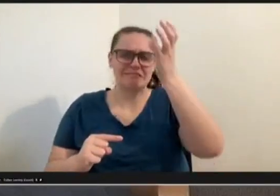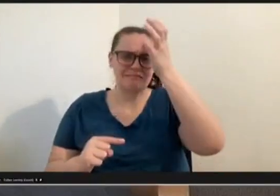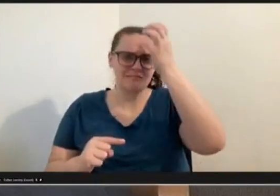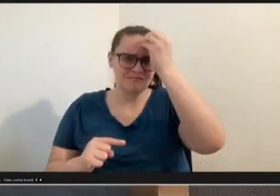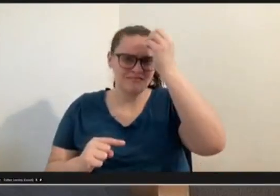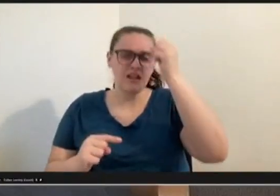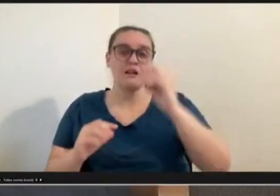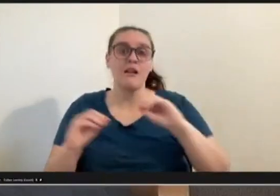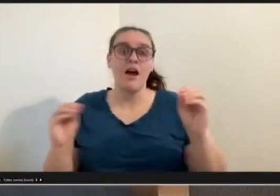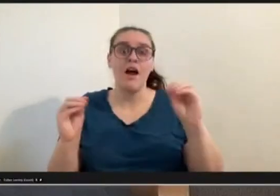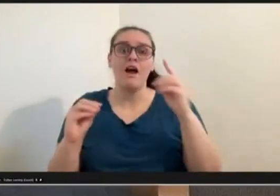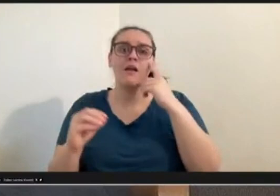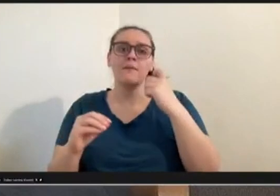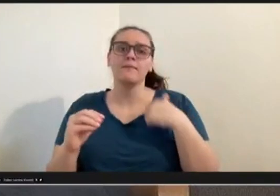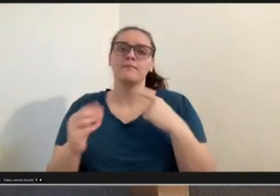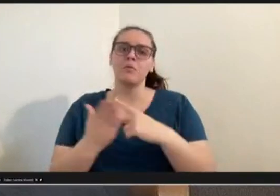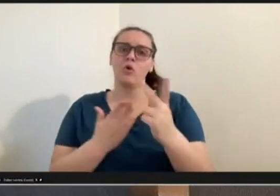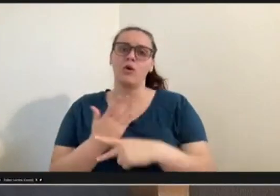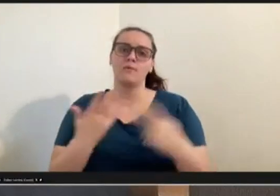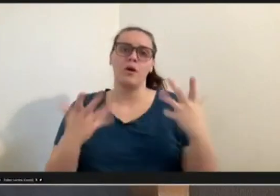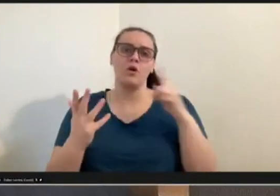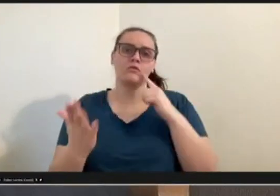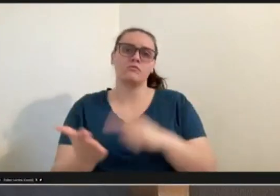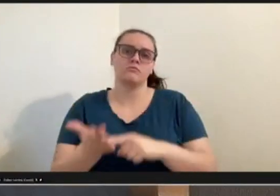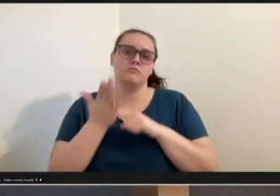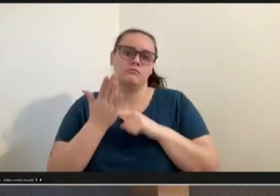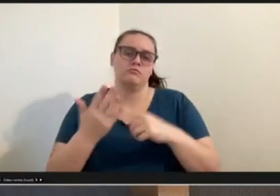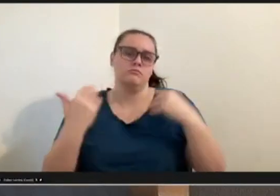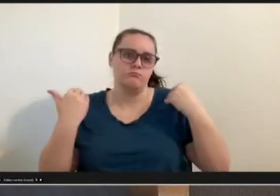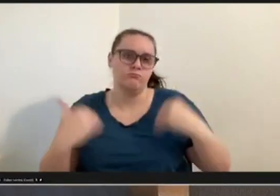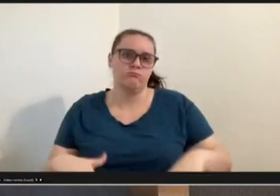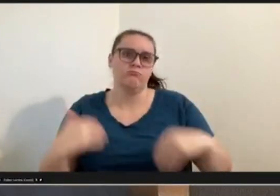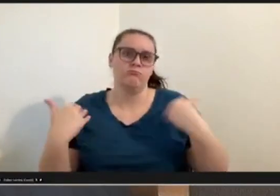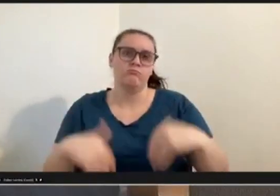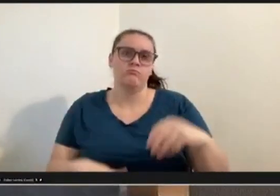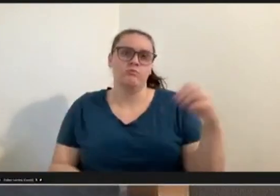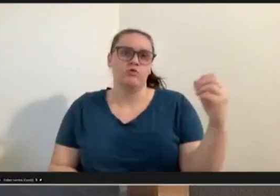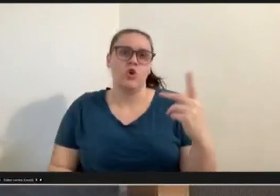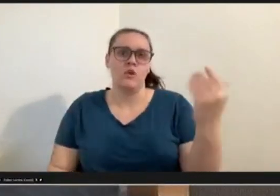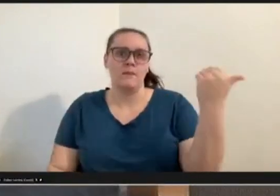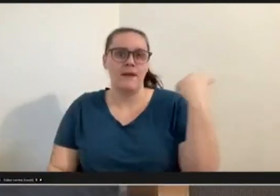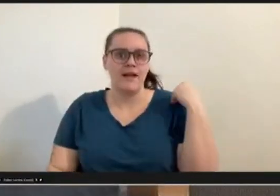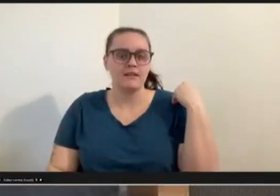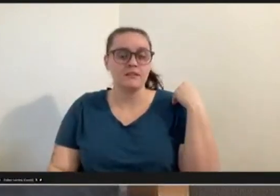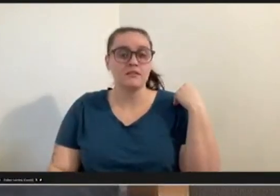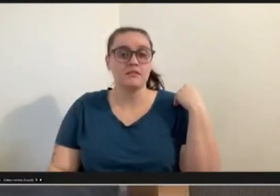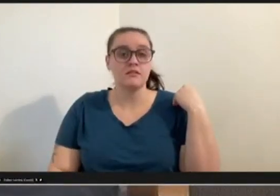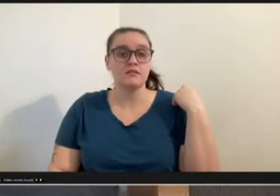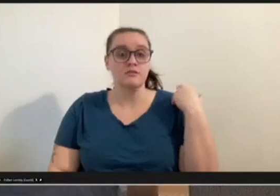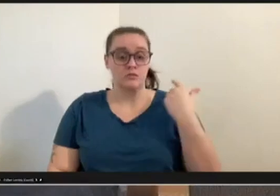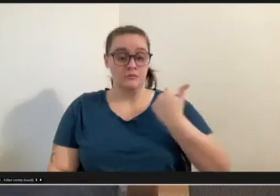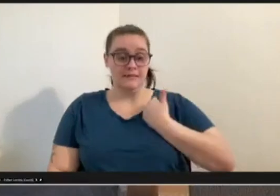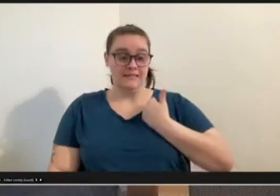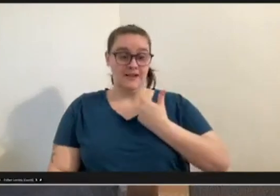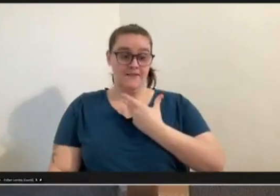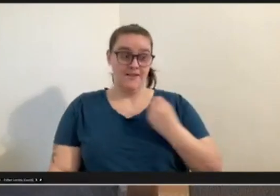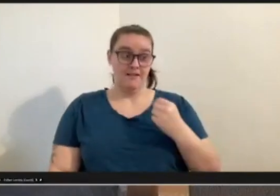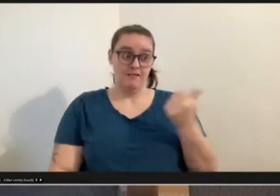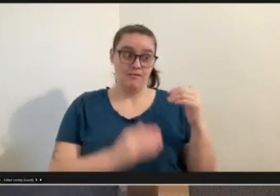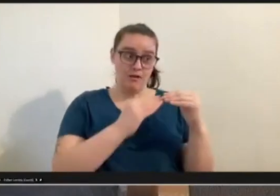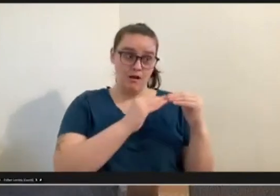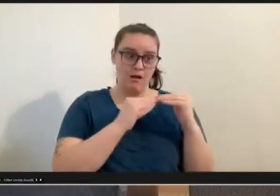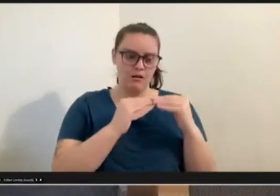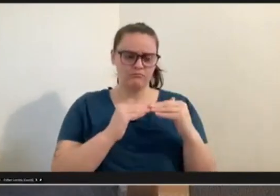demonstrated such a huge return on investment in the past. So on behalf of myself and my colleagues who spent so much time on